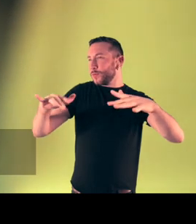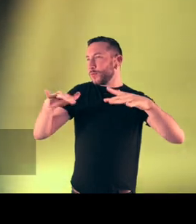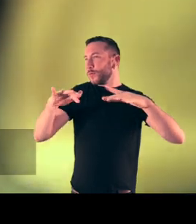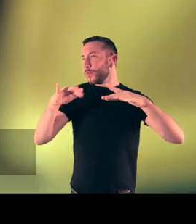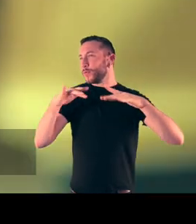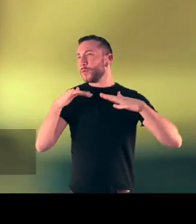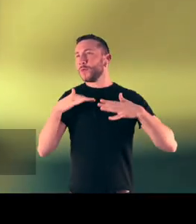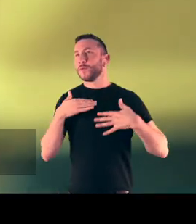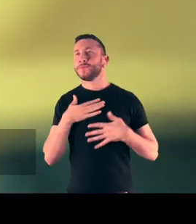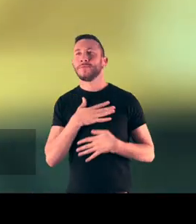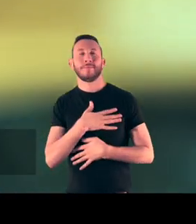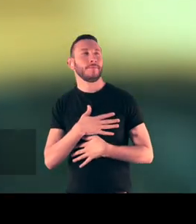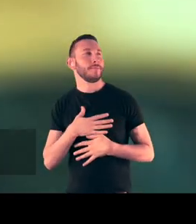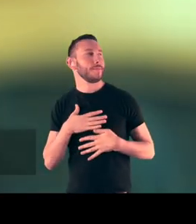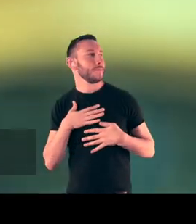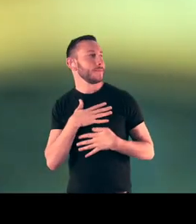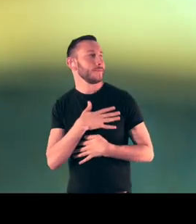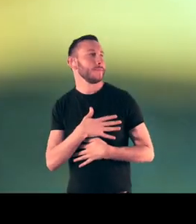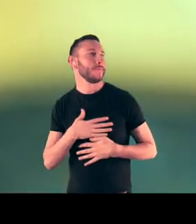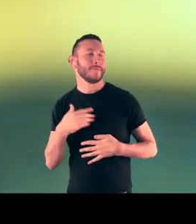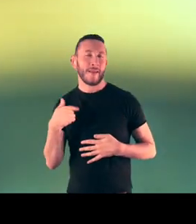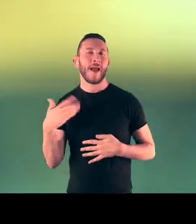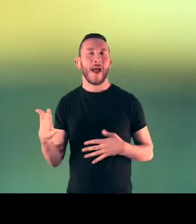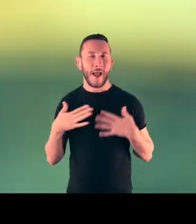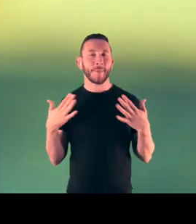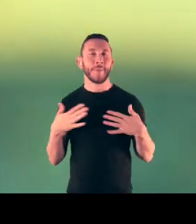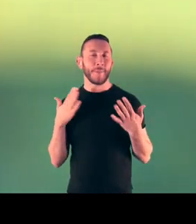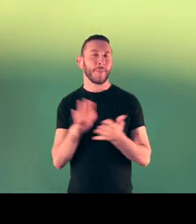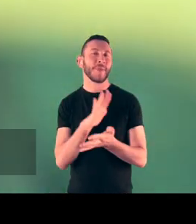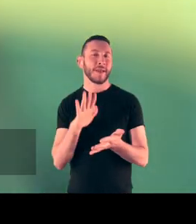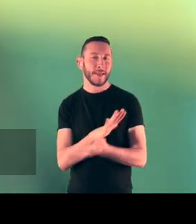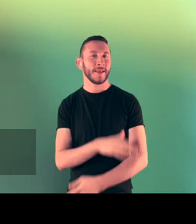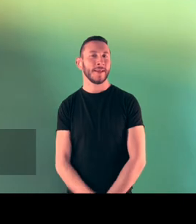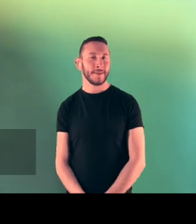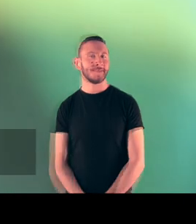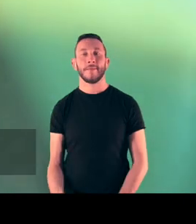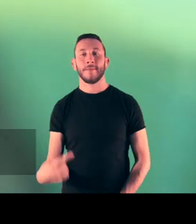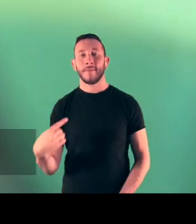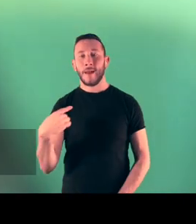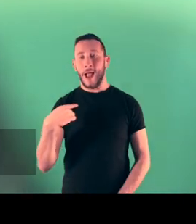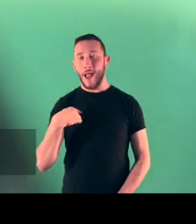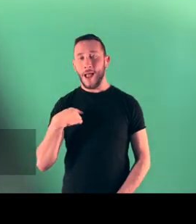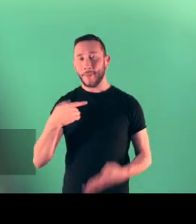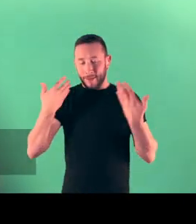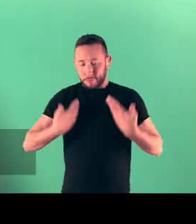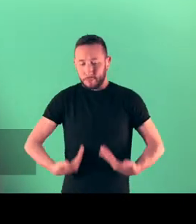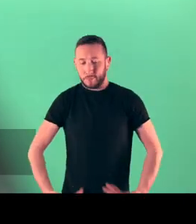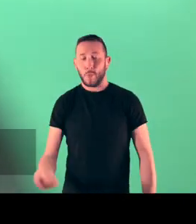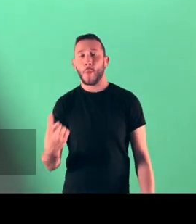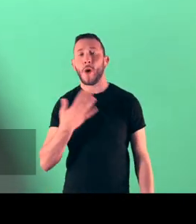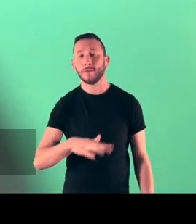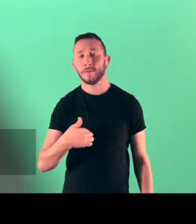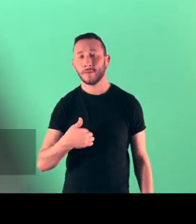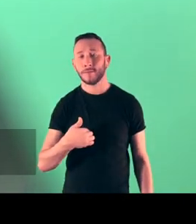could feel the buzz. You could feel your happiness. To hold onto the arm of another young person. I can be the way I want to be